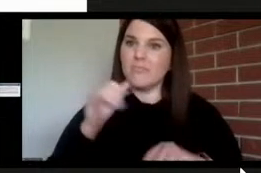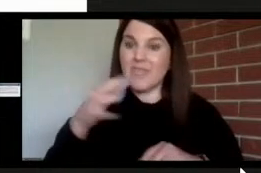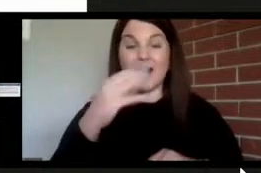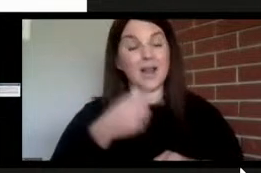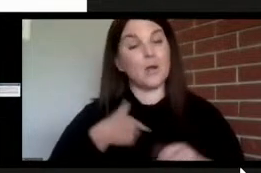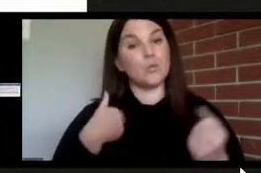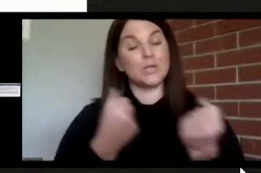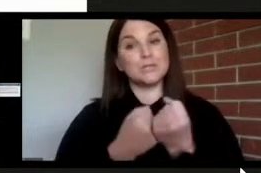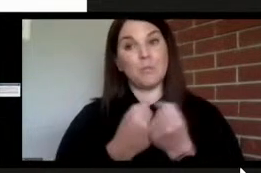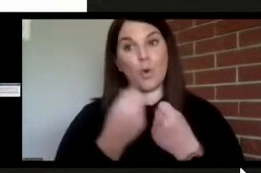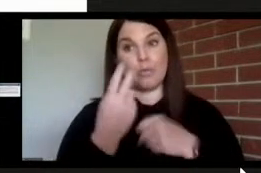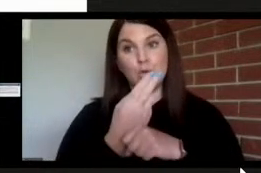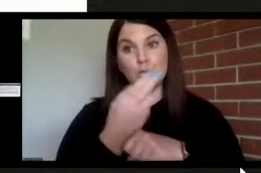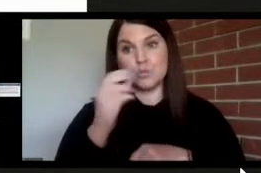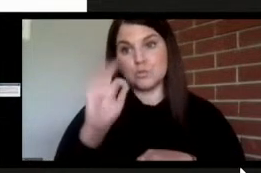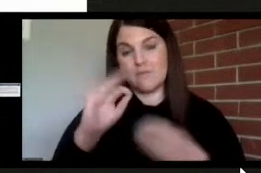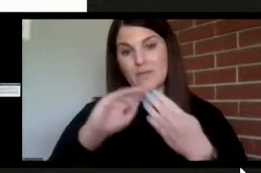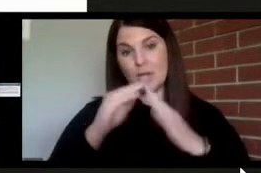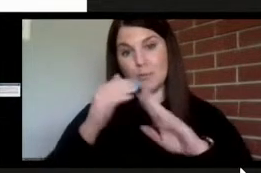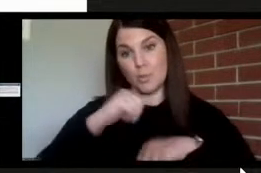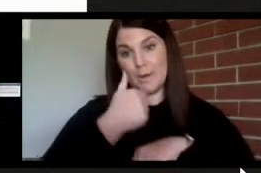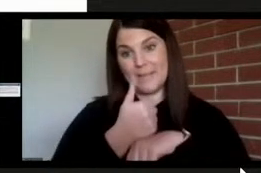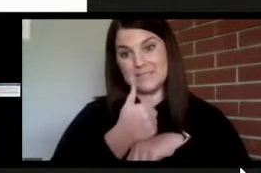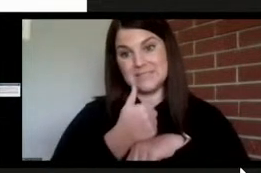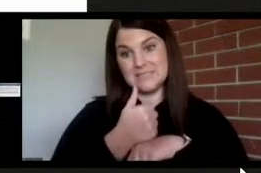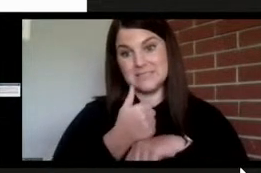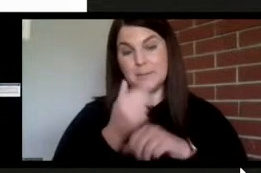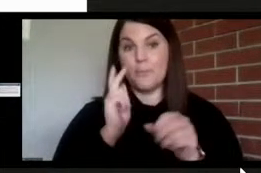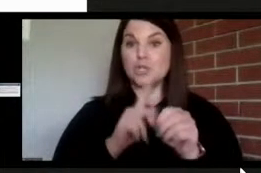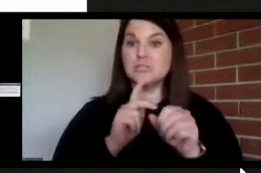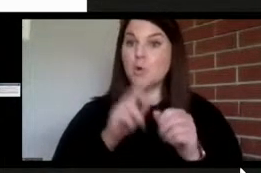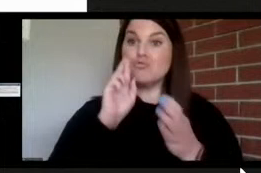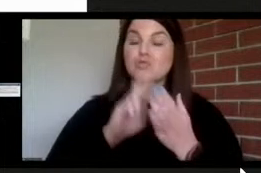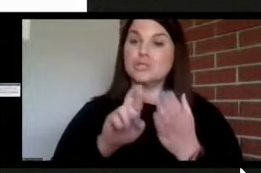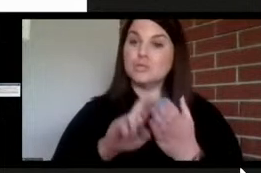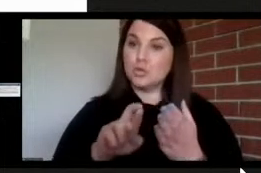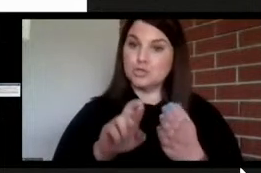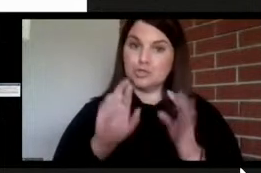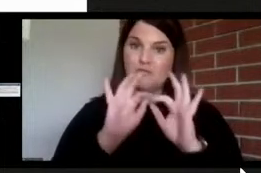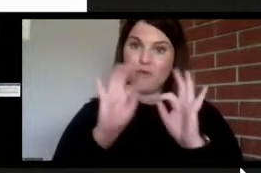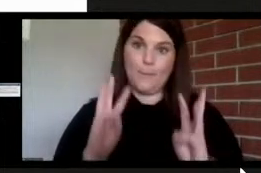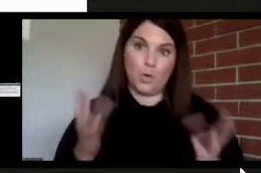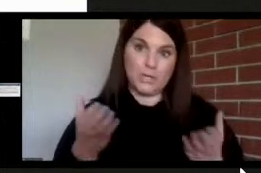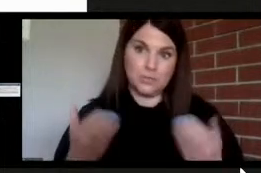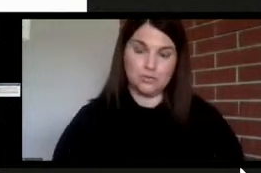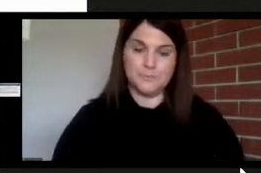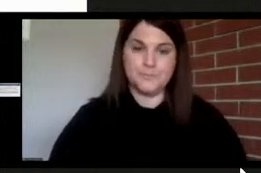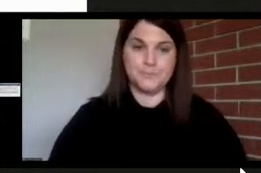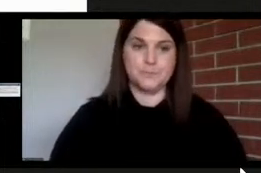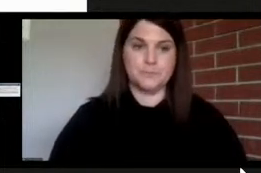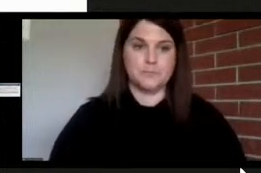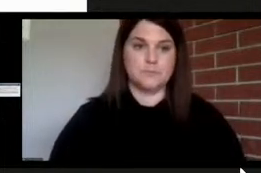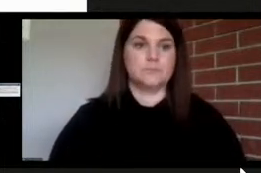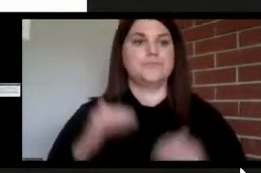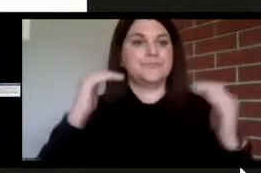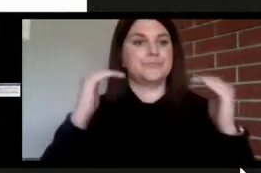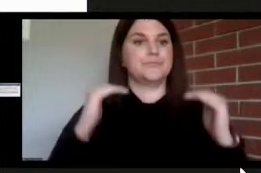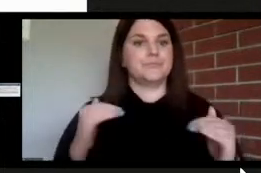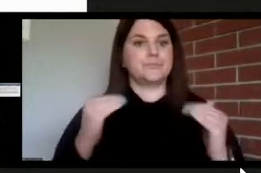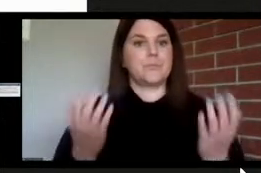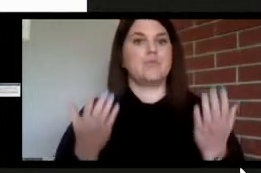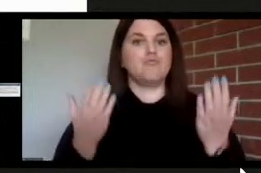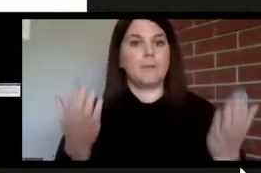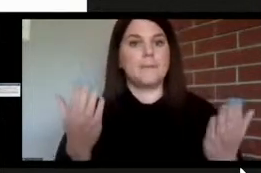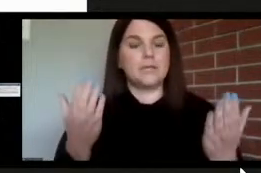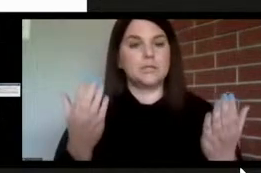the use of a community-based participatory research framework here. Our next recommendation is